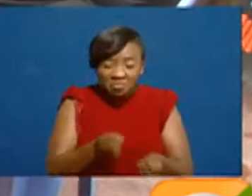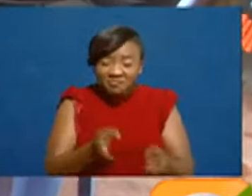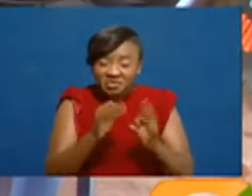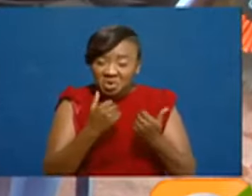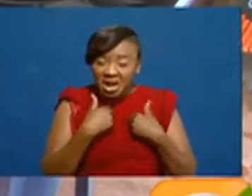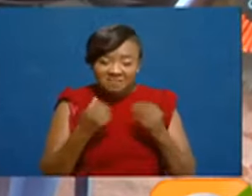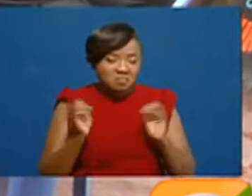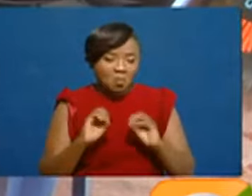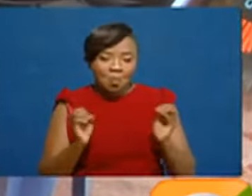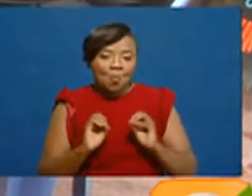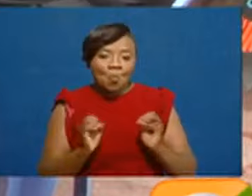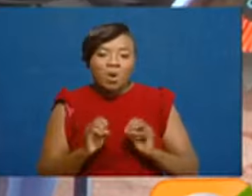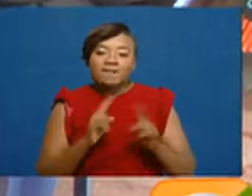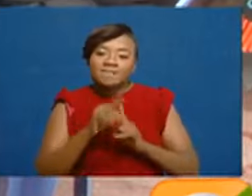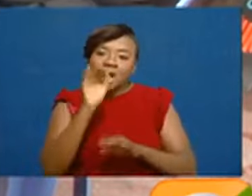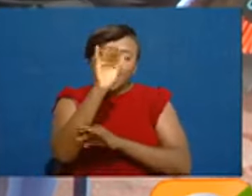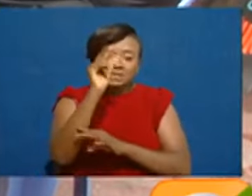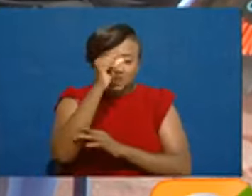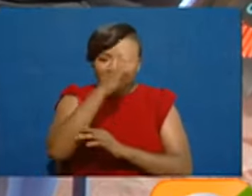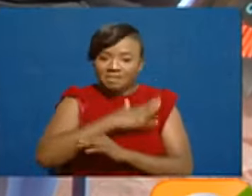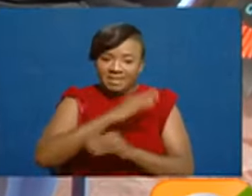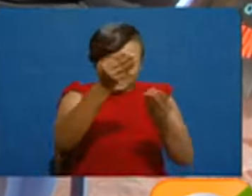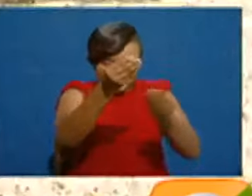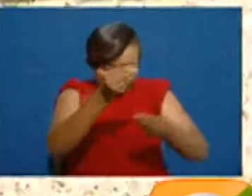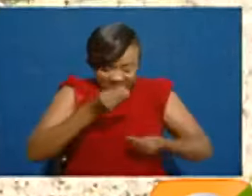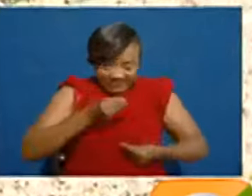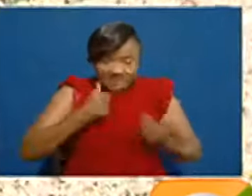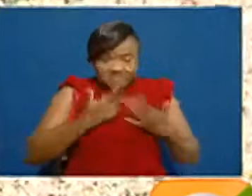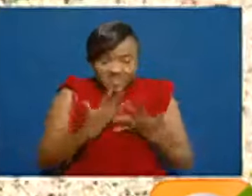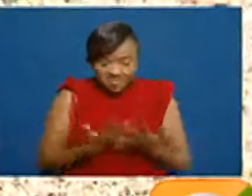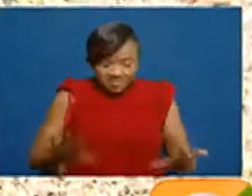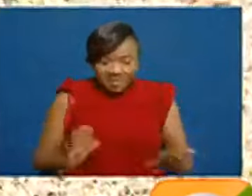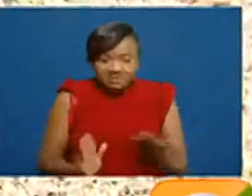survival, now wants the government to provide safety gears and